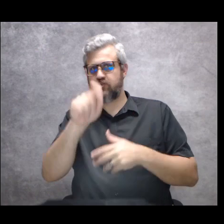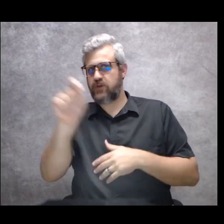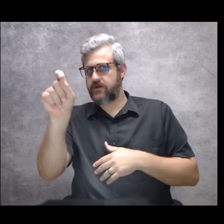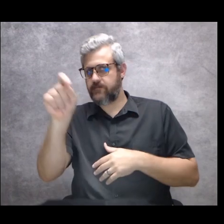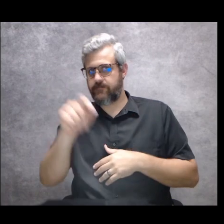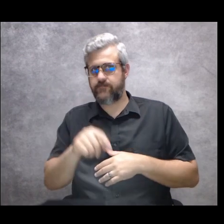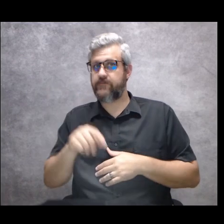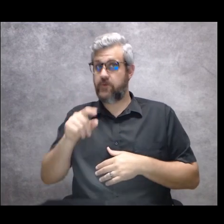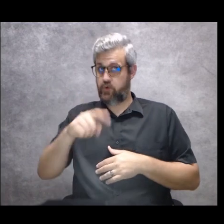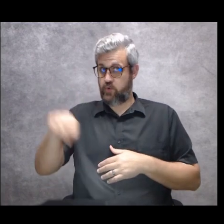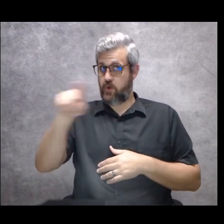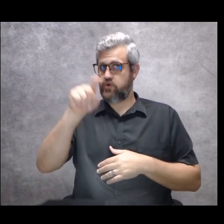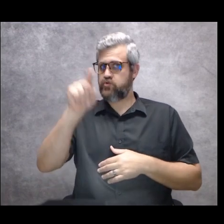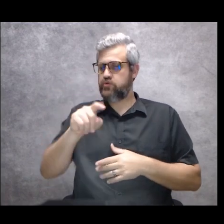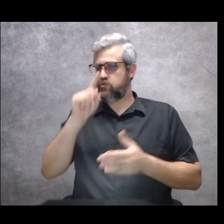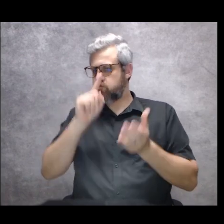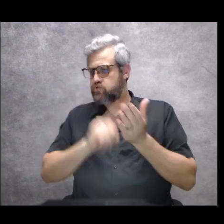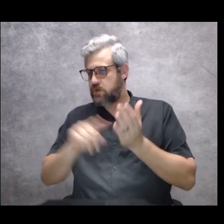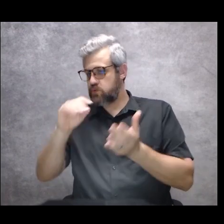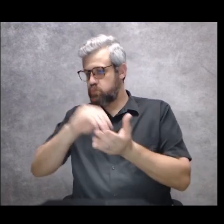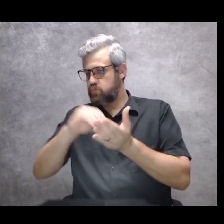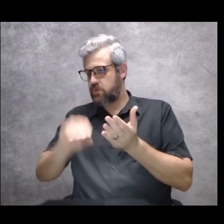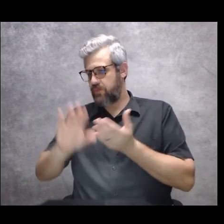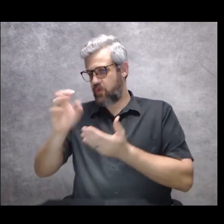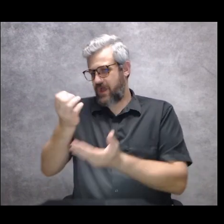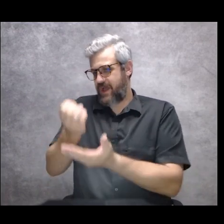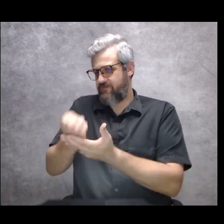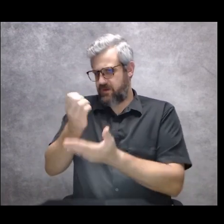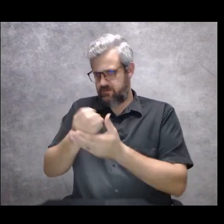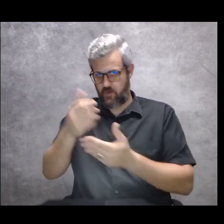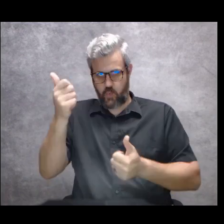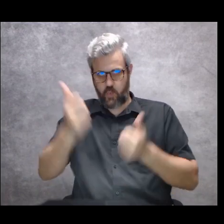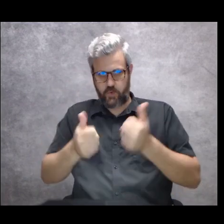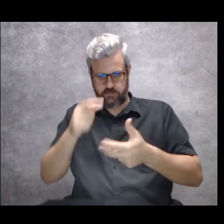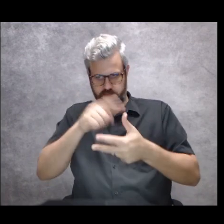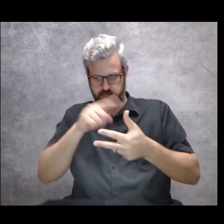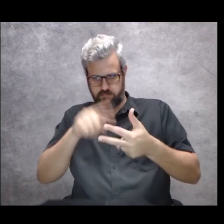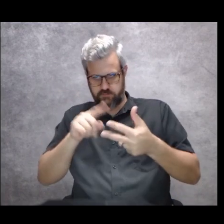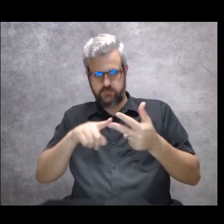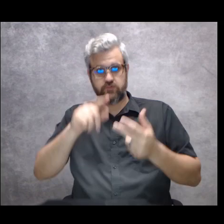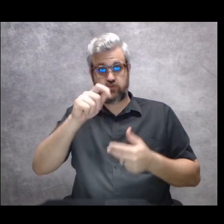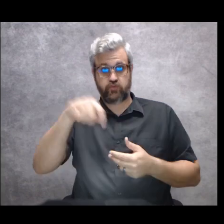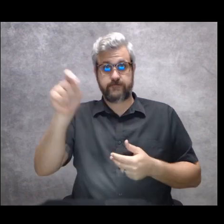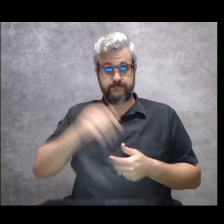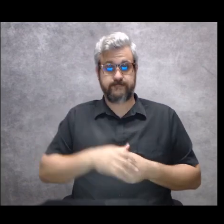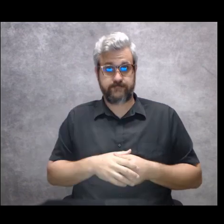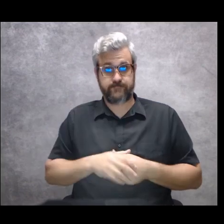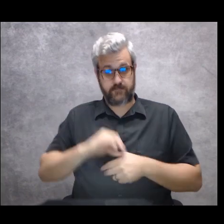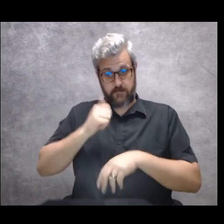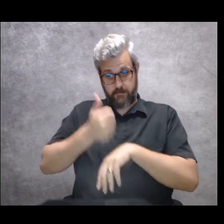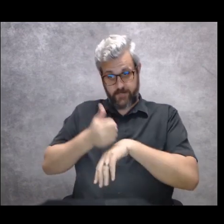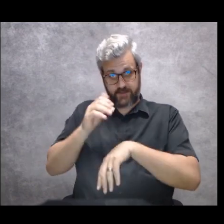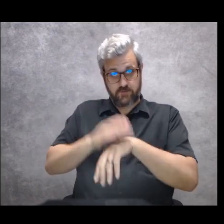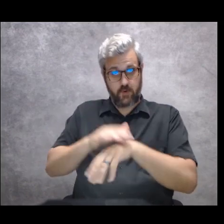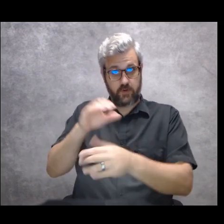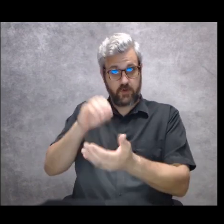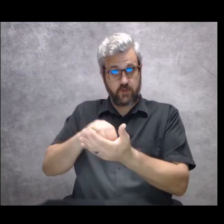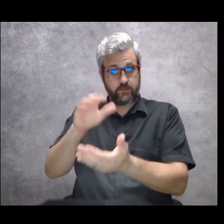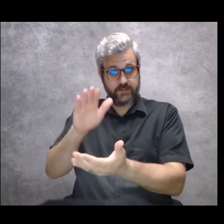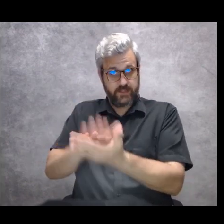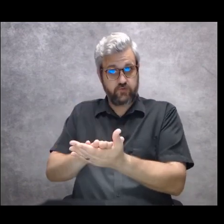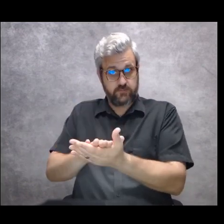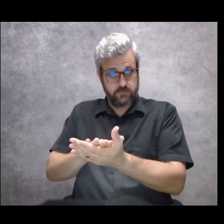The district should check the student's evidence to determine which boxes should be selected. Based on the